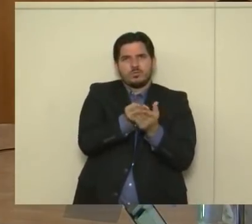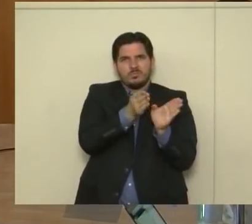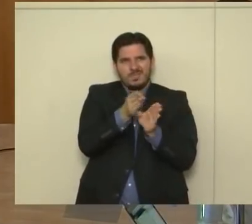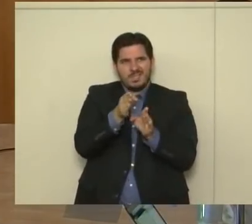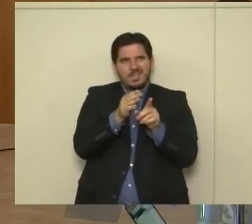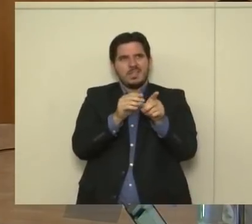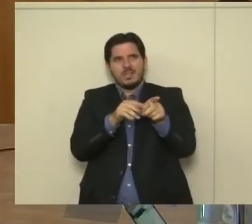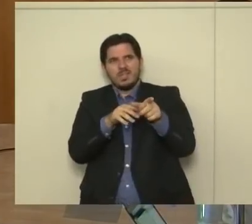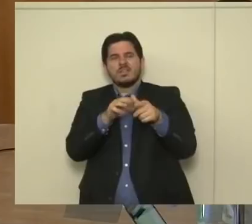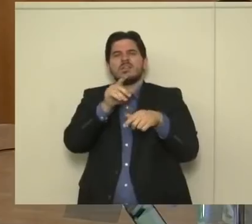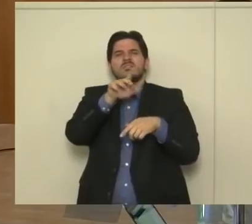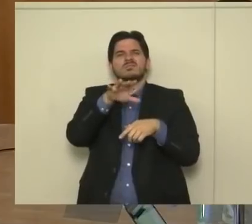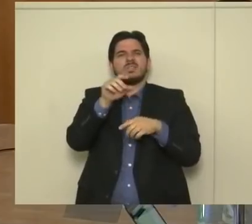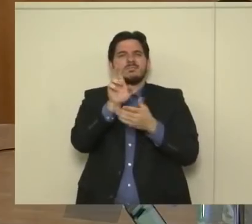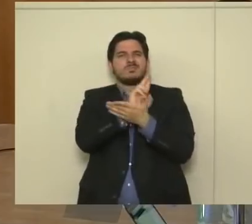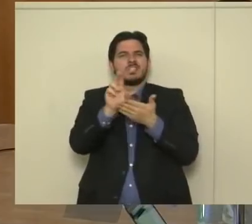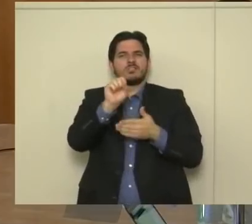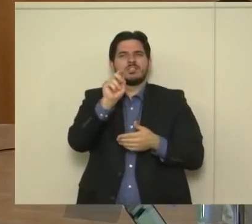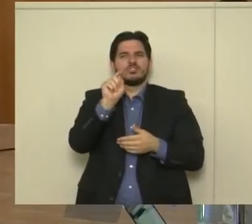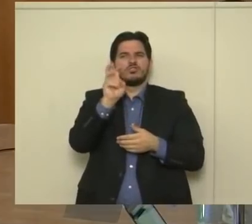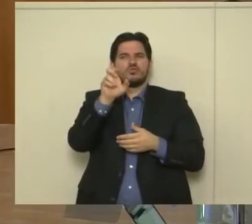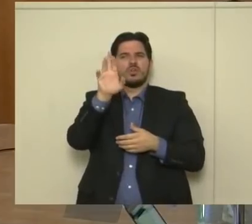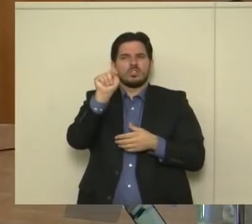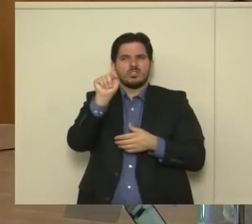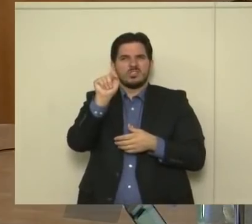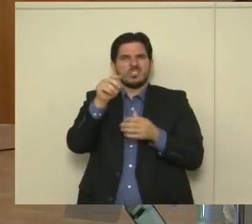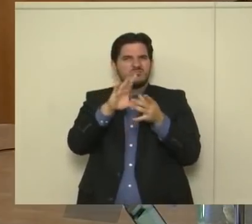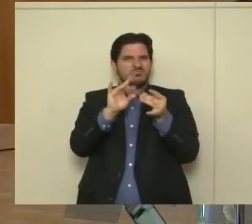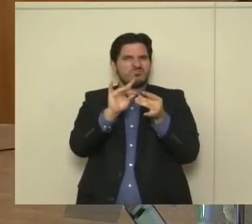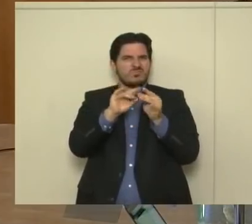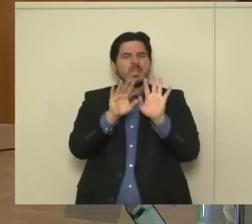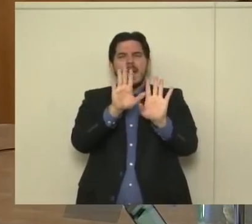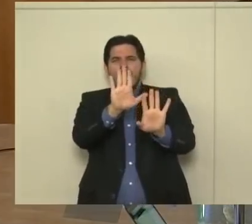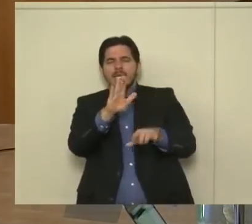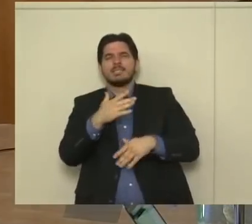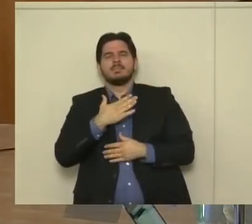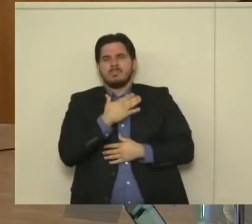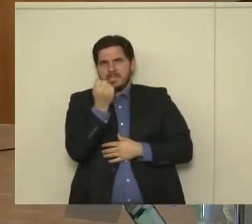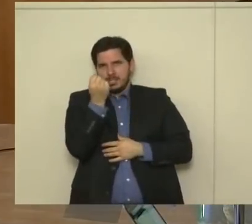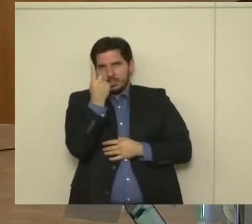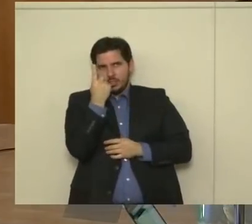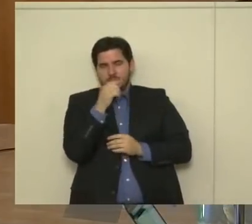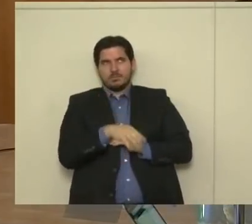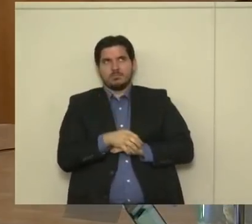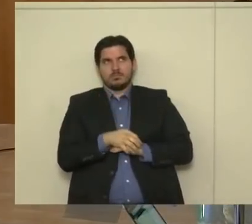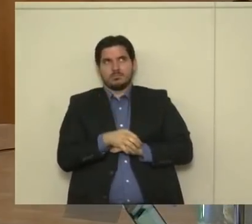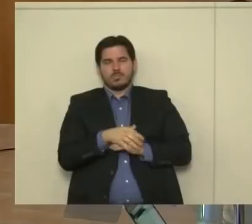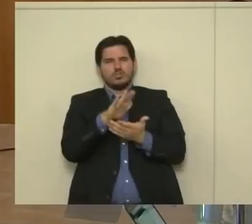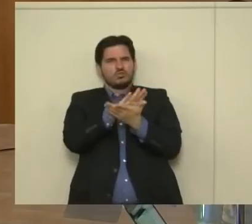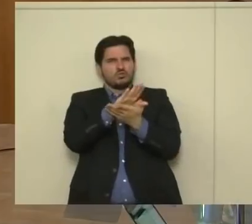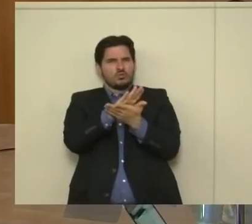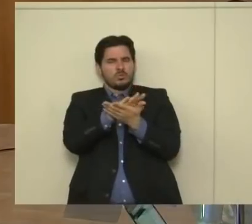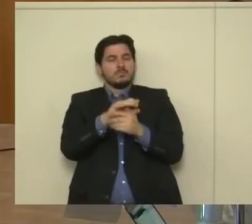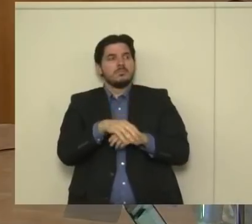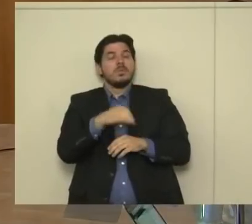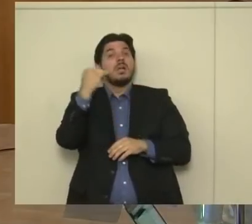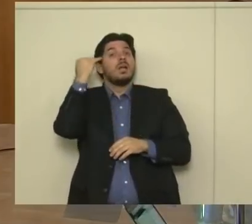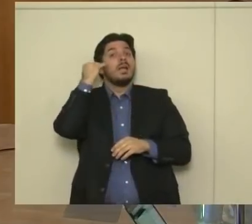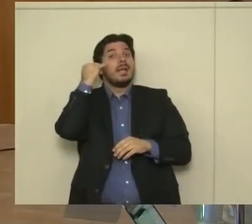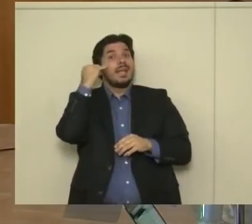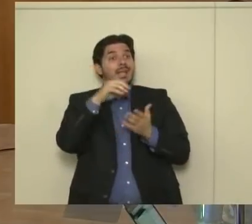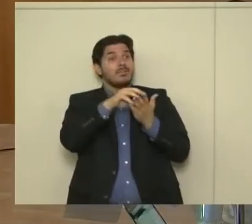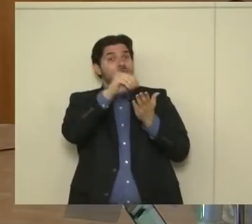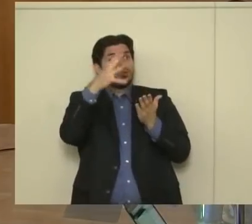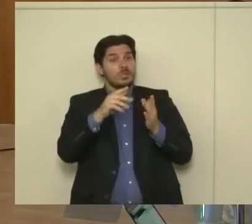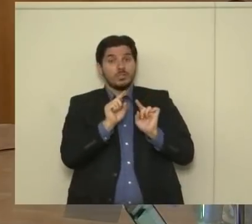talked about. First, it is my understanding that if they are allowed to go back under the hybrid model, that would be just for elementary